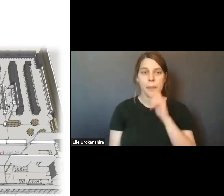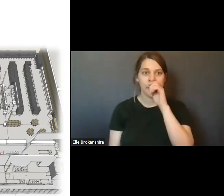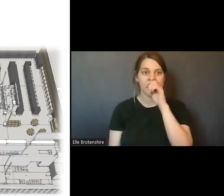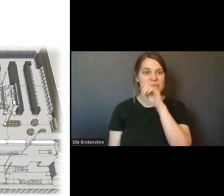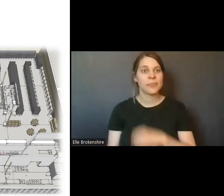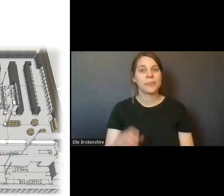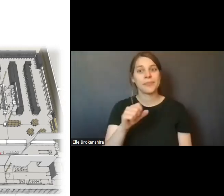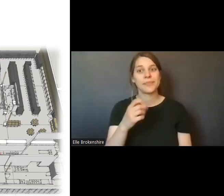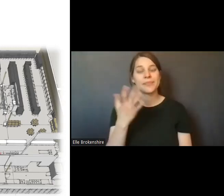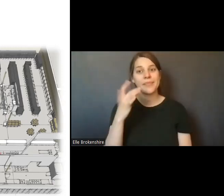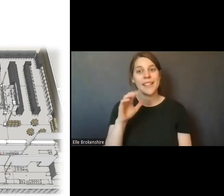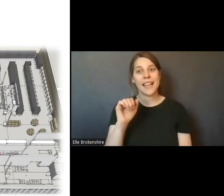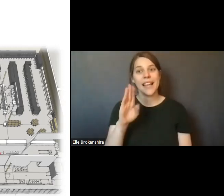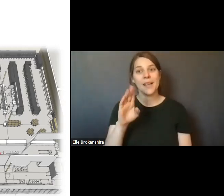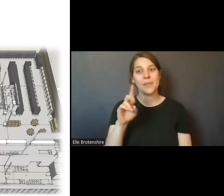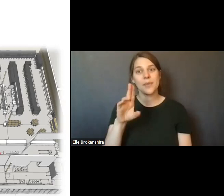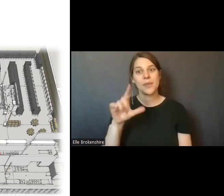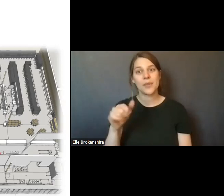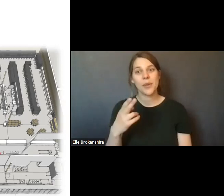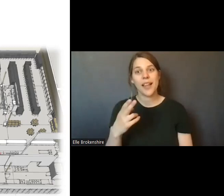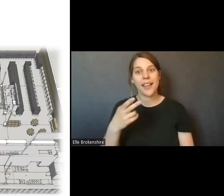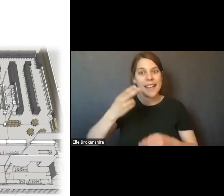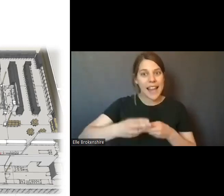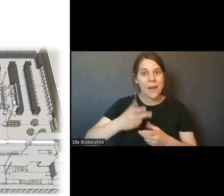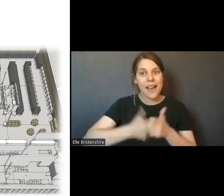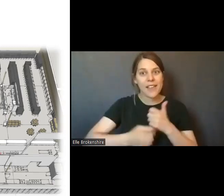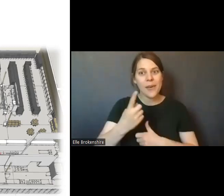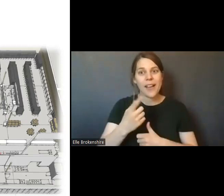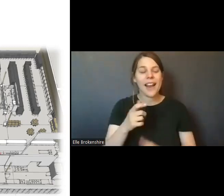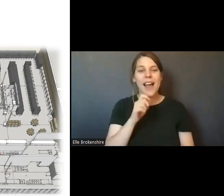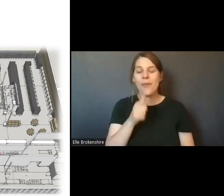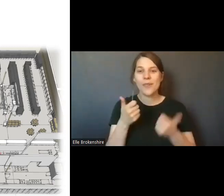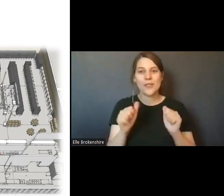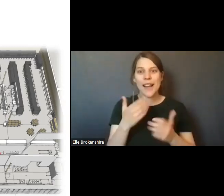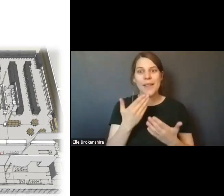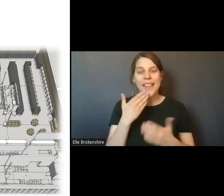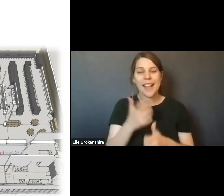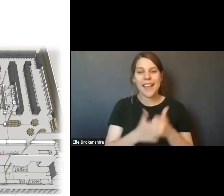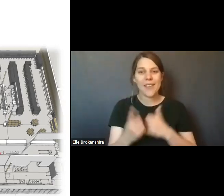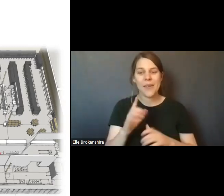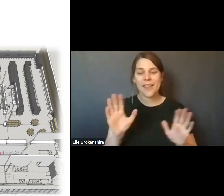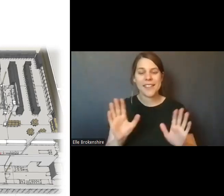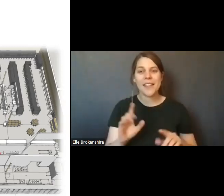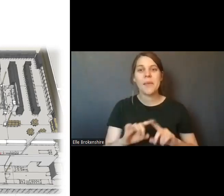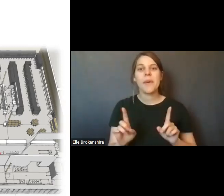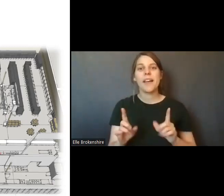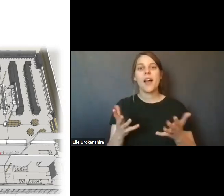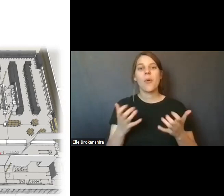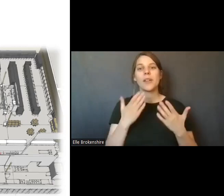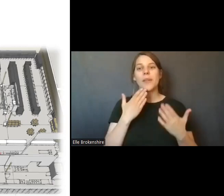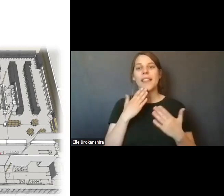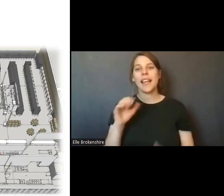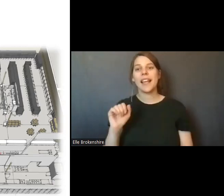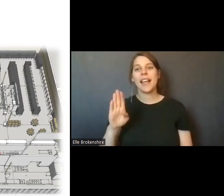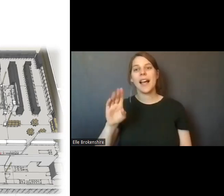named everybody by name, I won't try to thank everyone involved, but I do want to thank Abdullah and